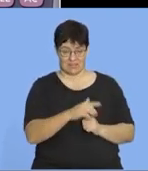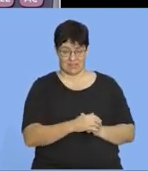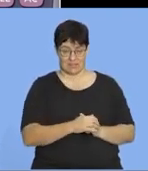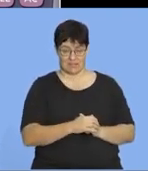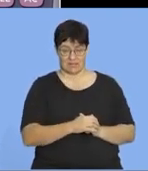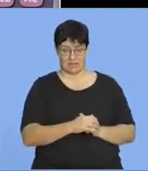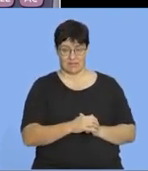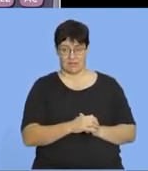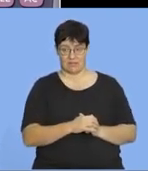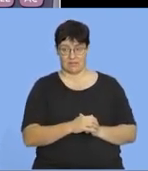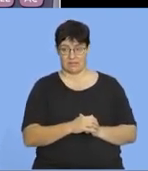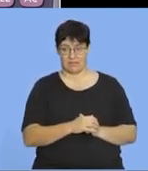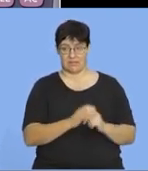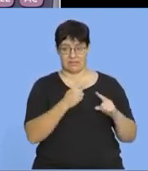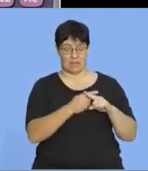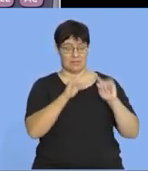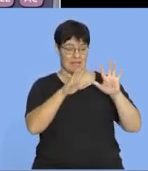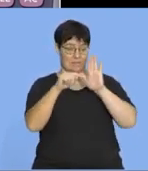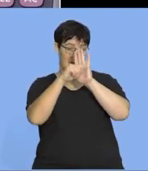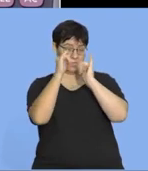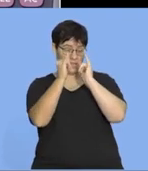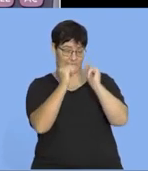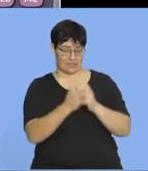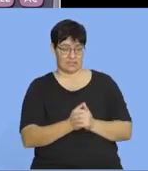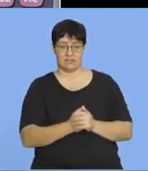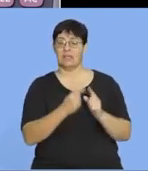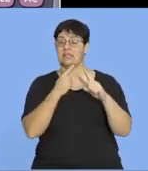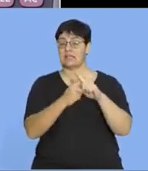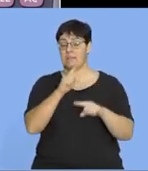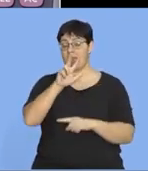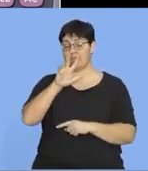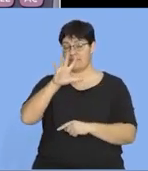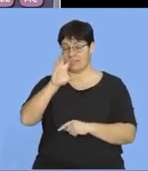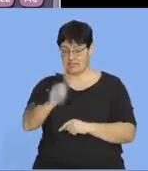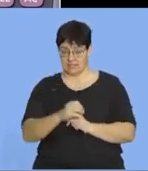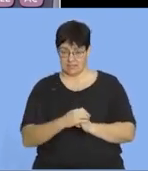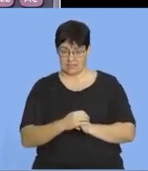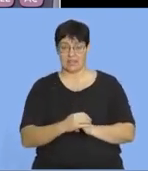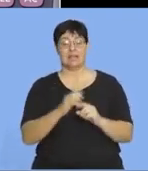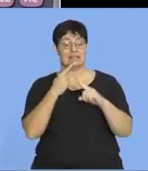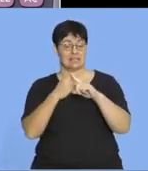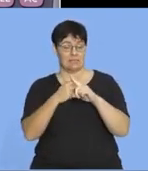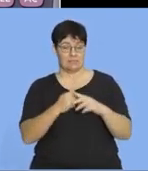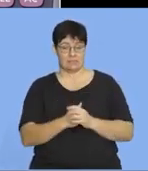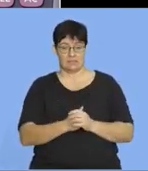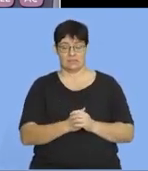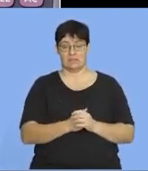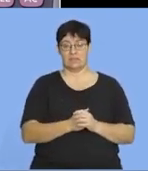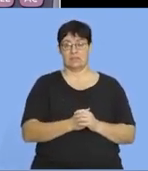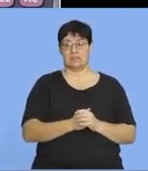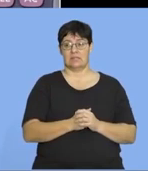6.67 to the minus 11 times 850